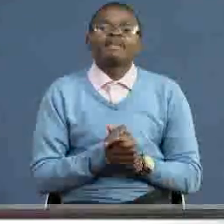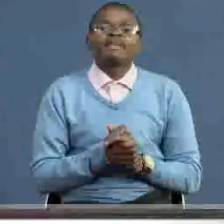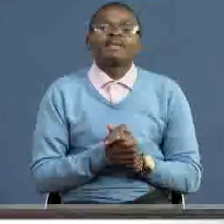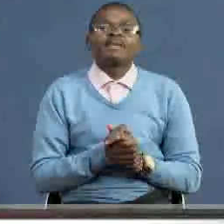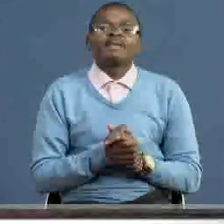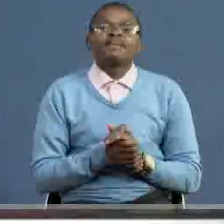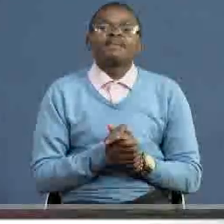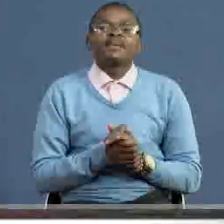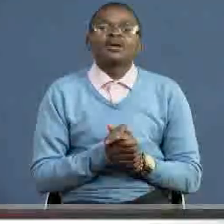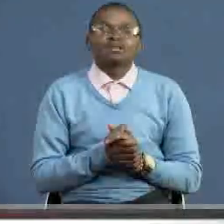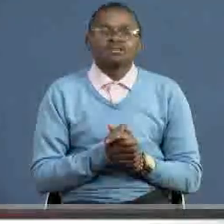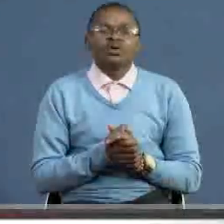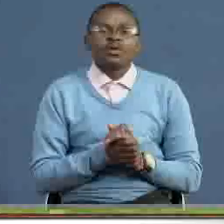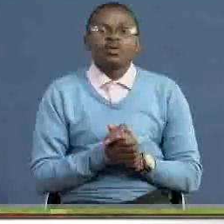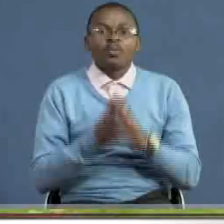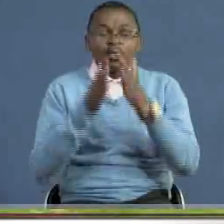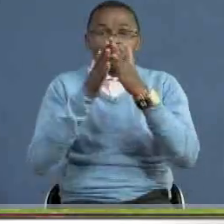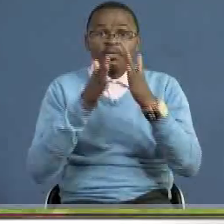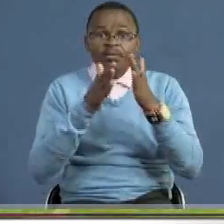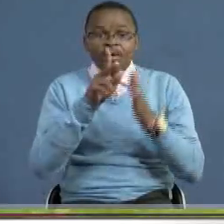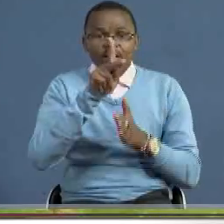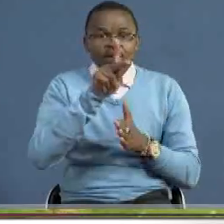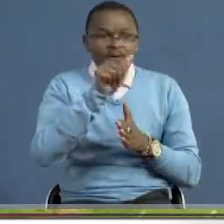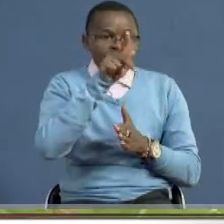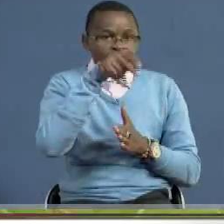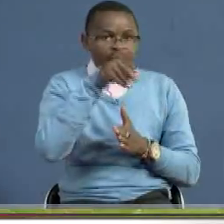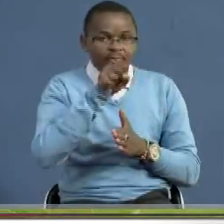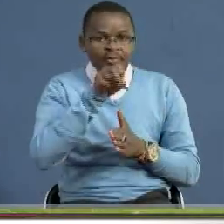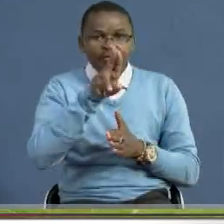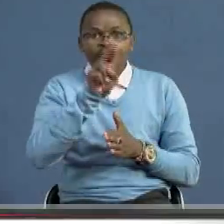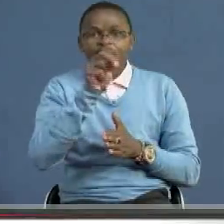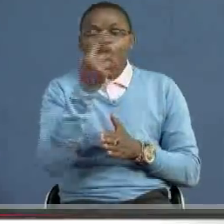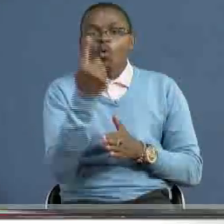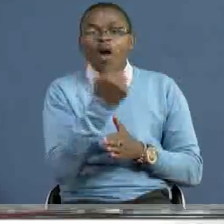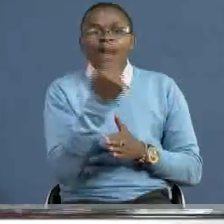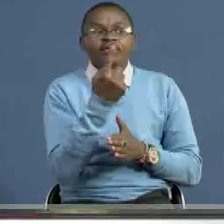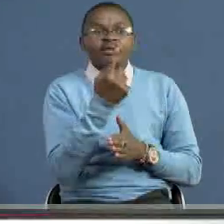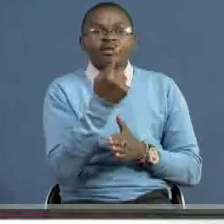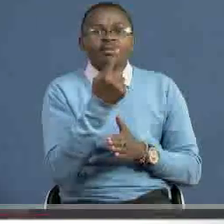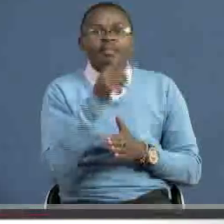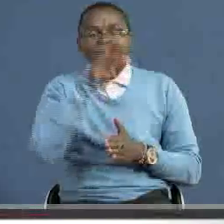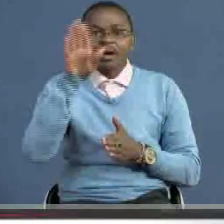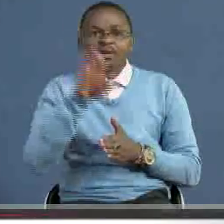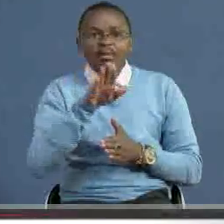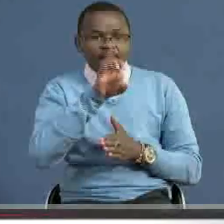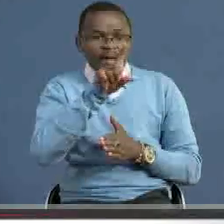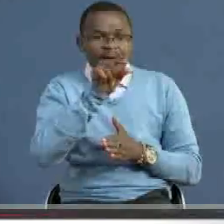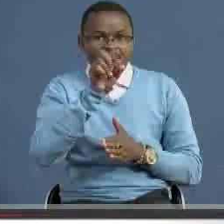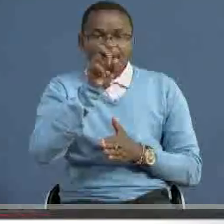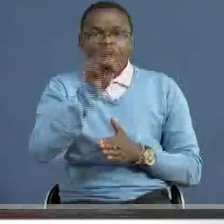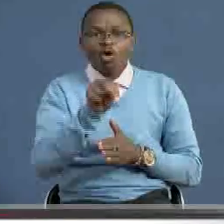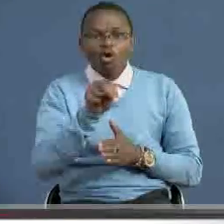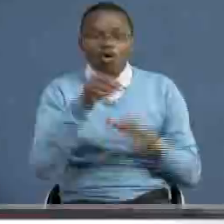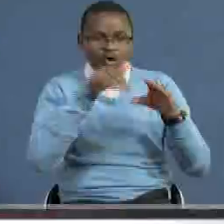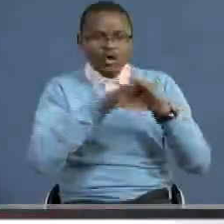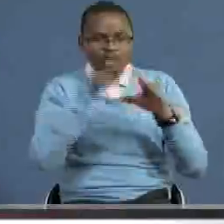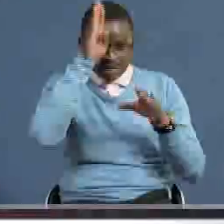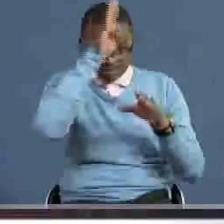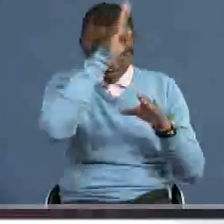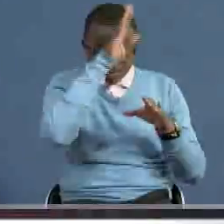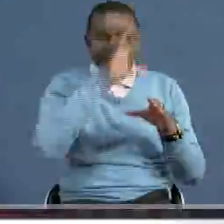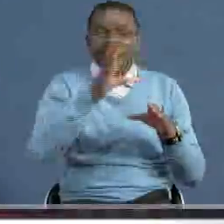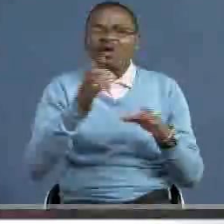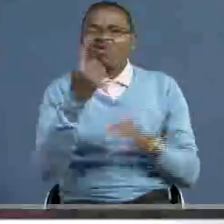Our journey to Kopsiro Modern Health Center in Kapsokwonyi on the slopes of the once conflict-prone mountainous Mount Elgon constituency in Bungoma